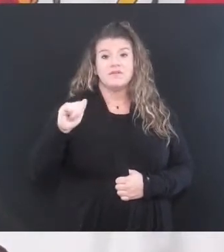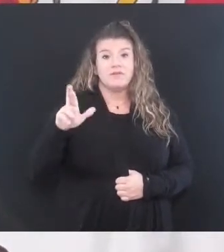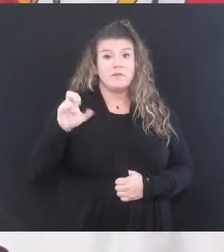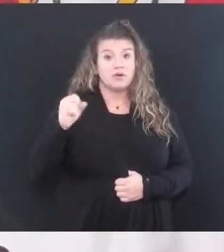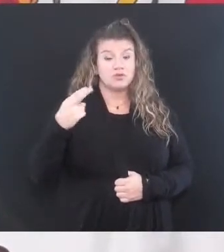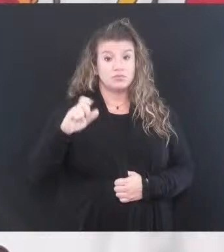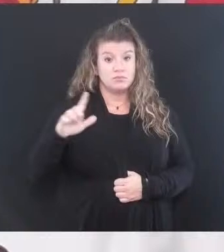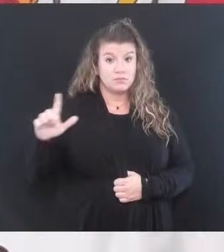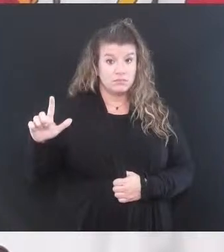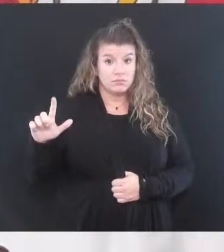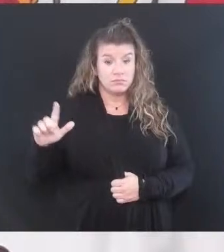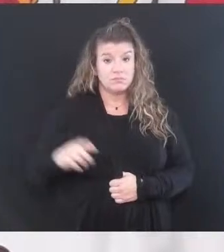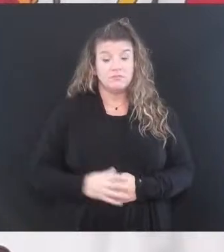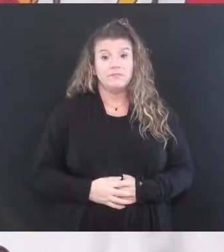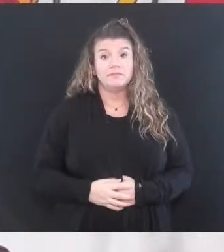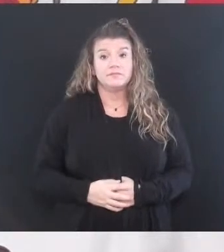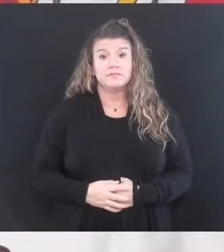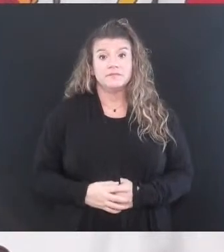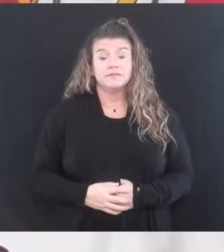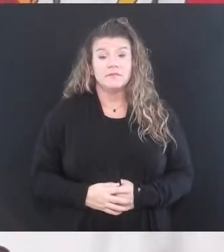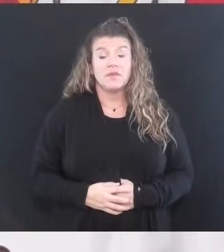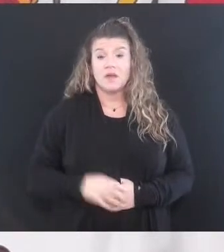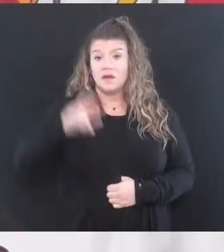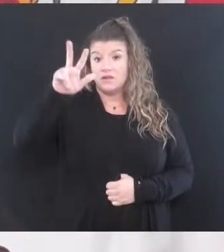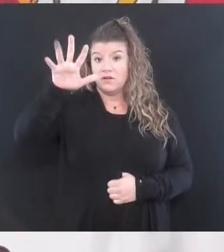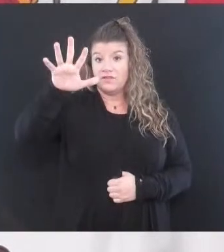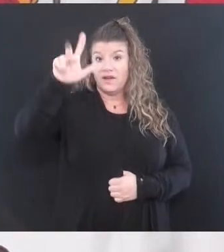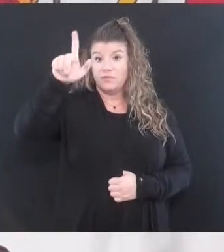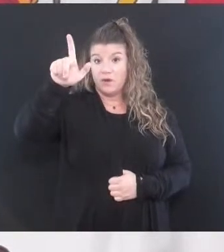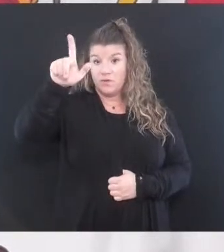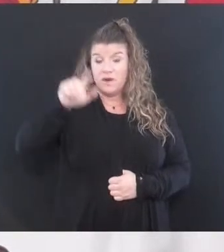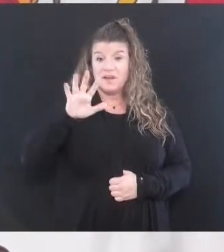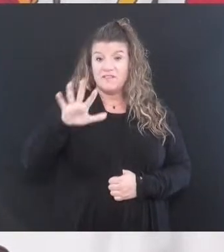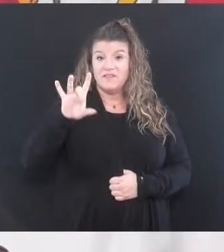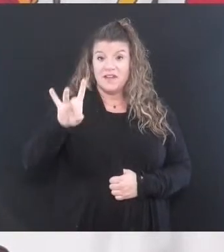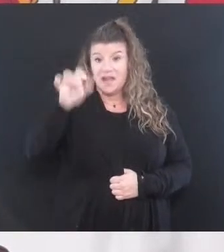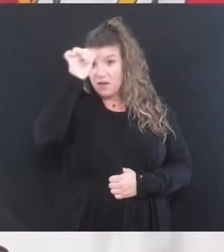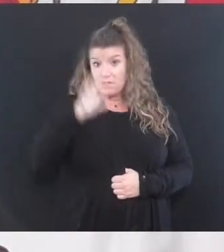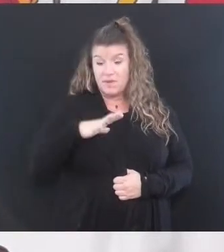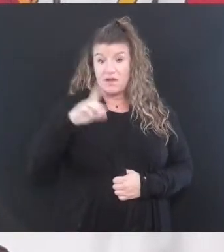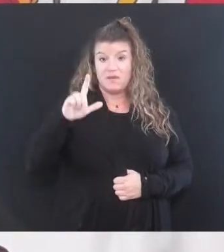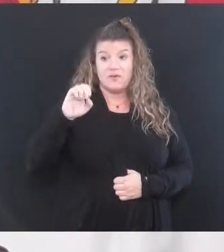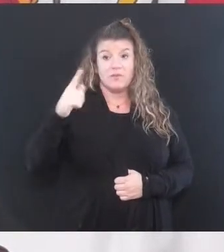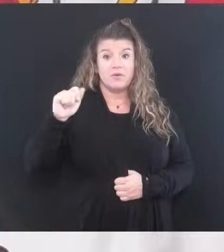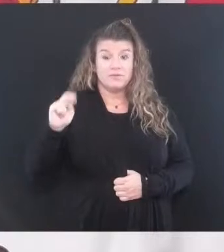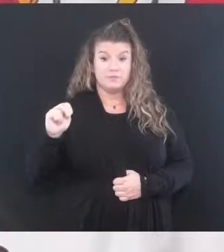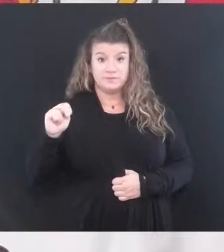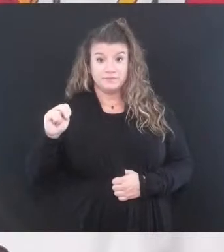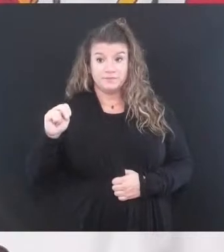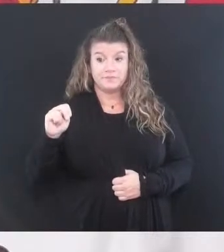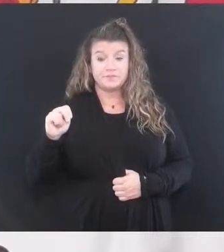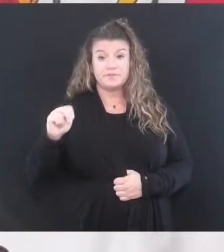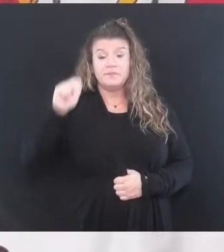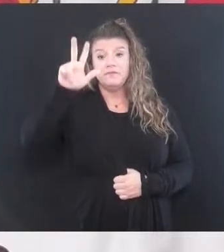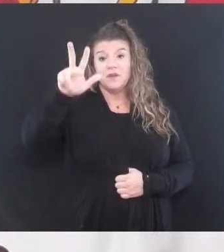County. The 3,521st death, a 58-year-old male from Logan County.